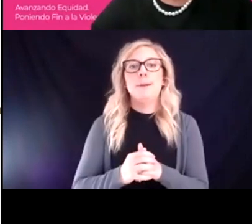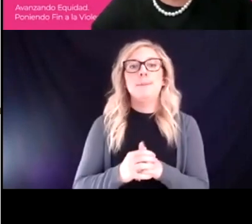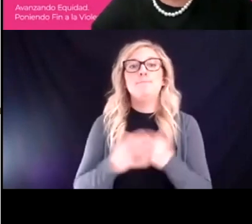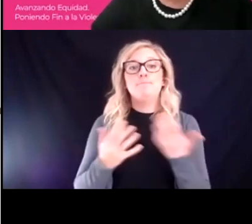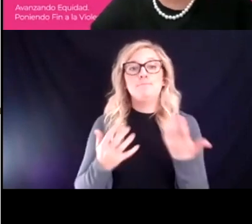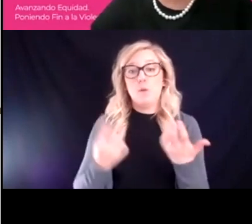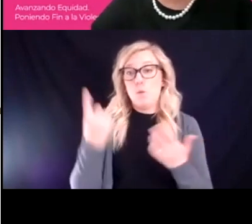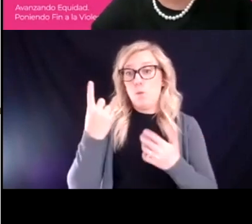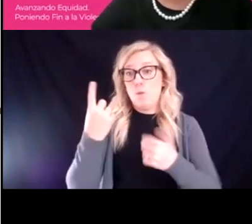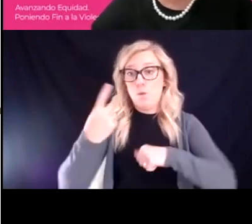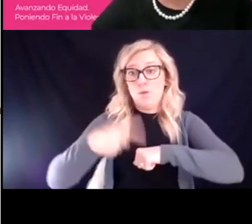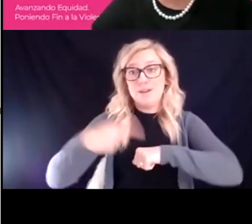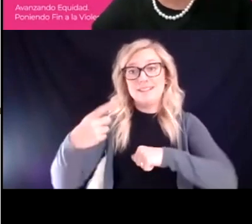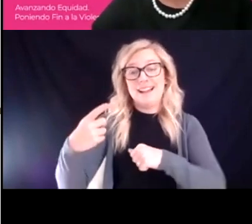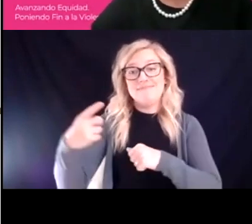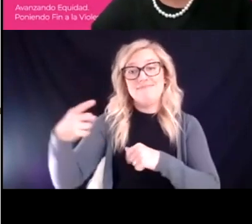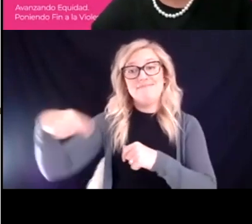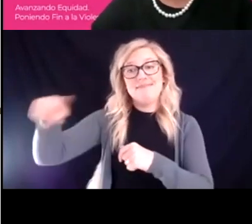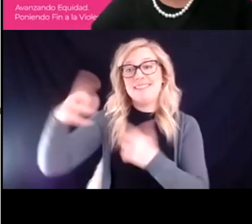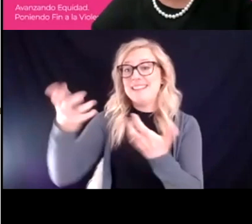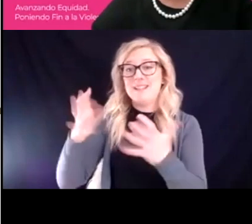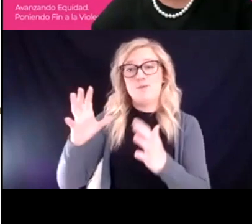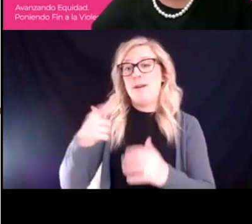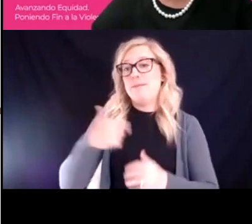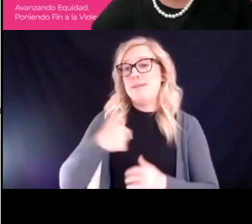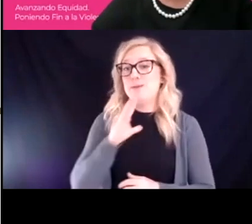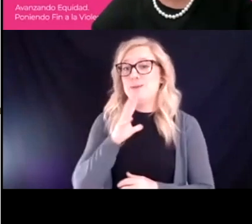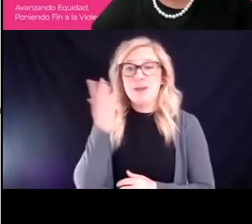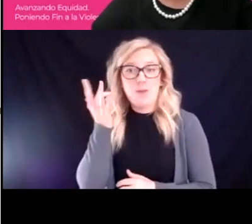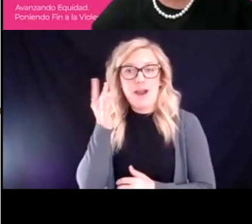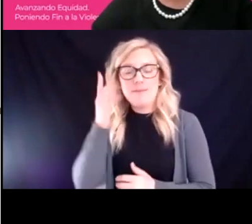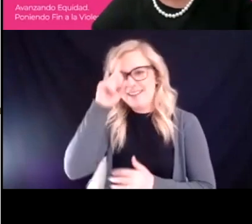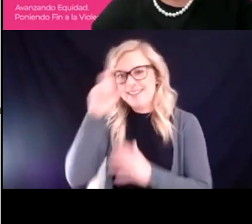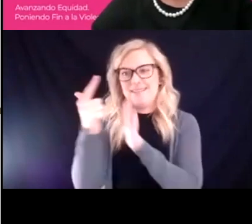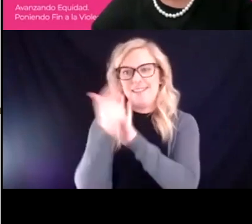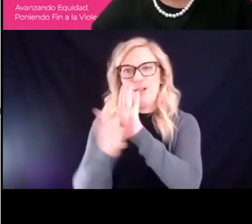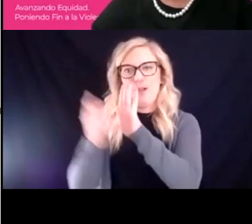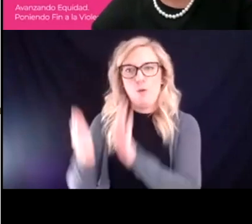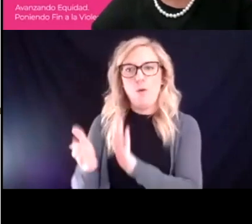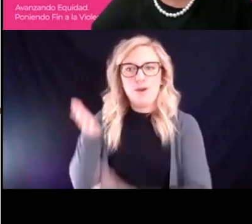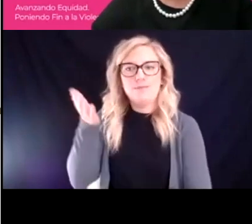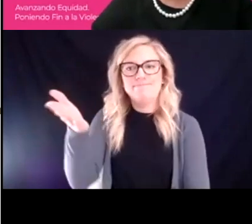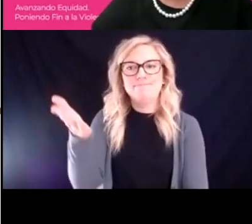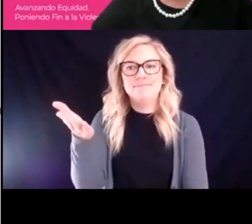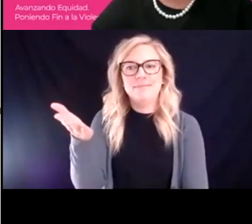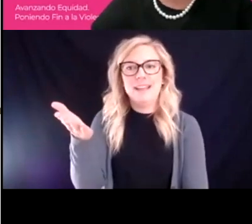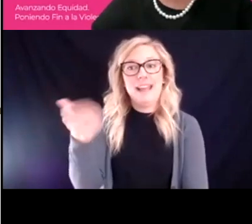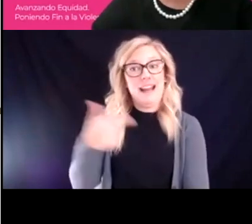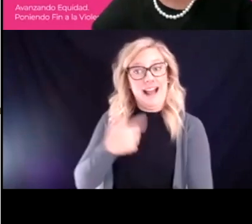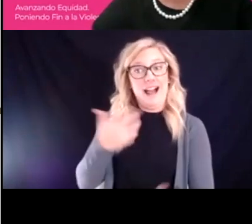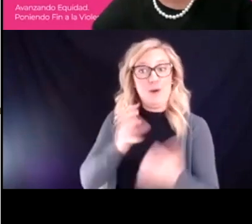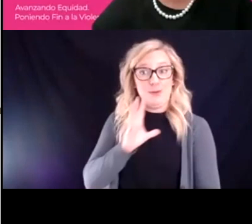at one point, they did not want me to speak because the prosecutor was going to be present. And I wanted to speak